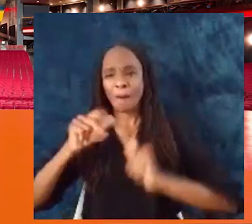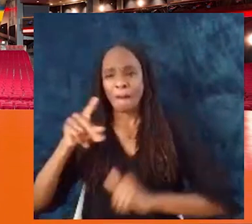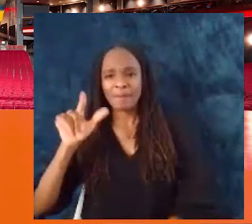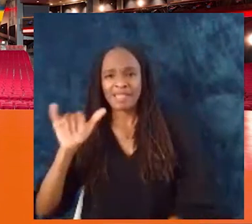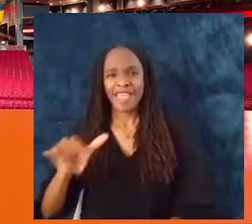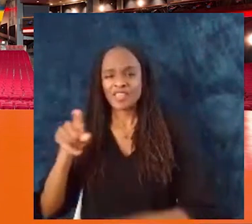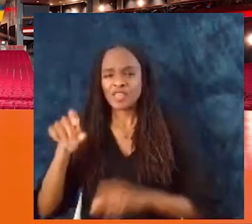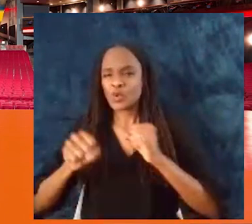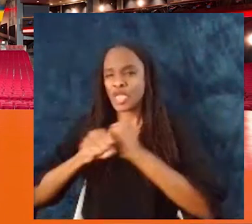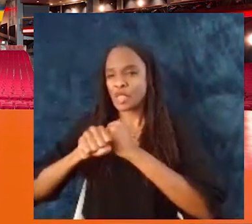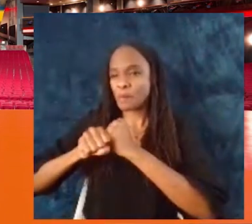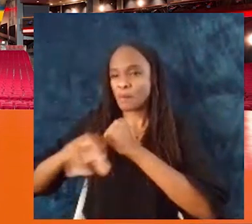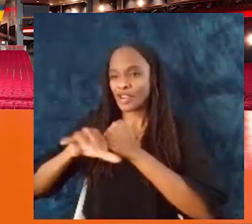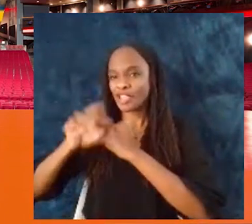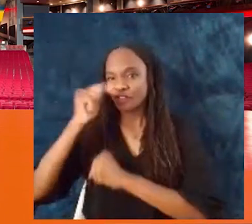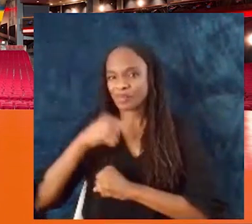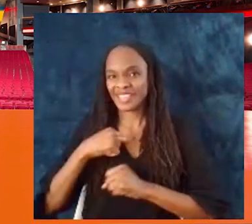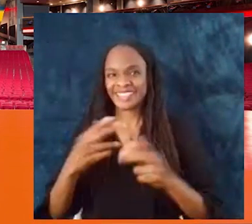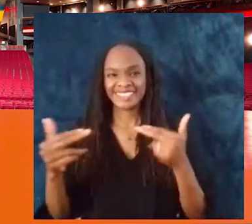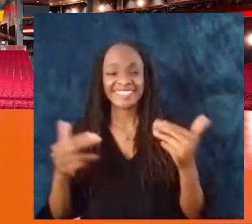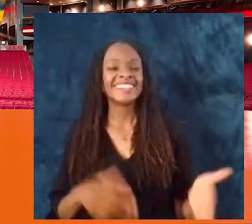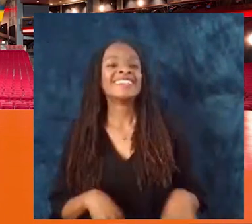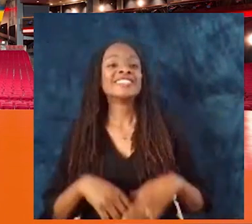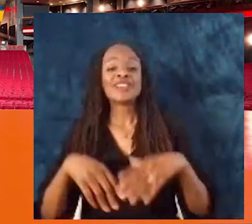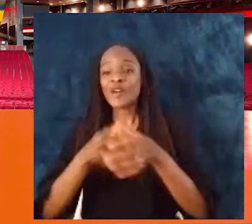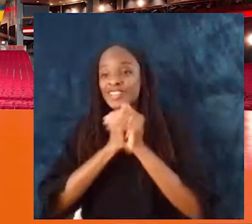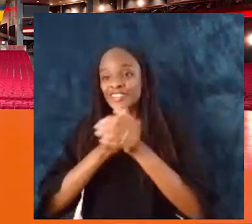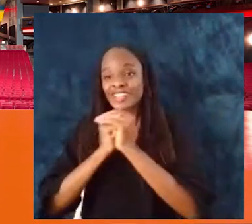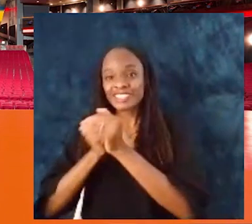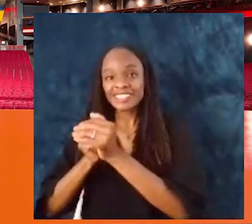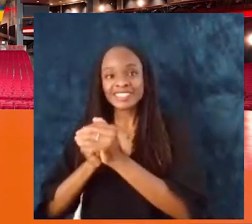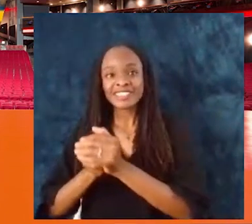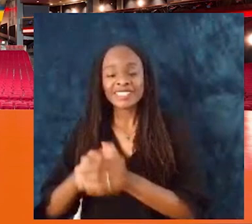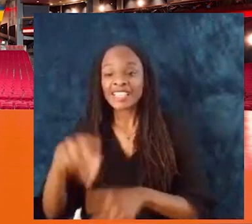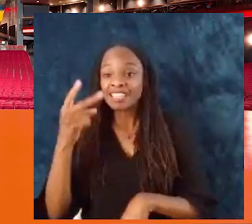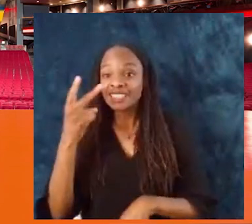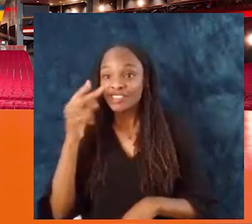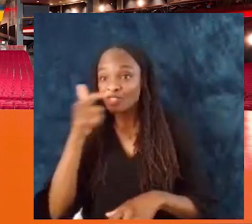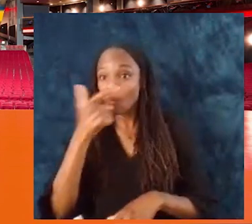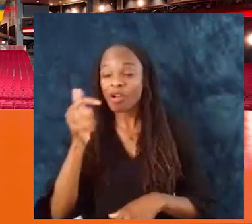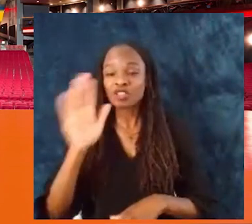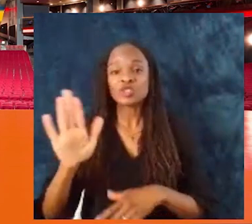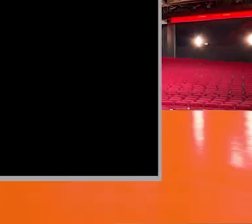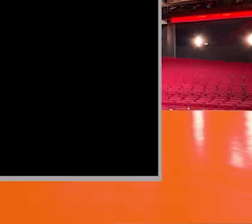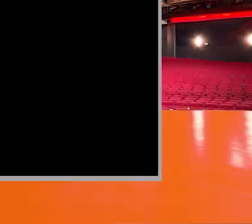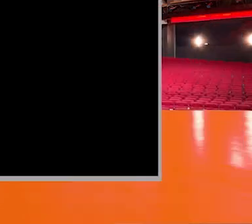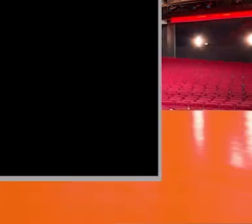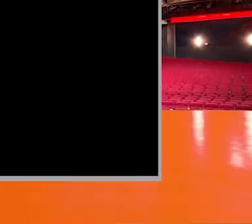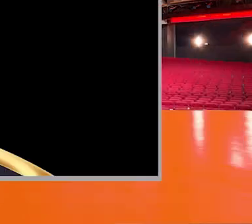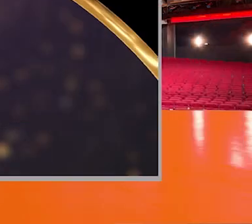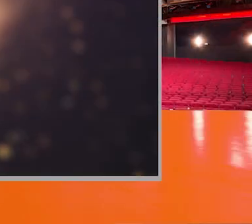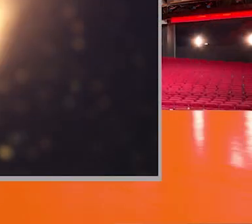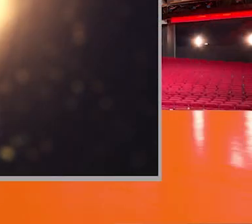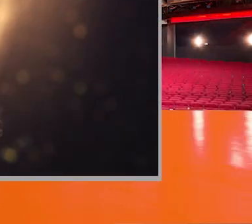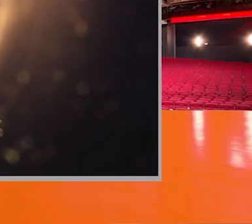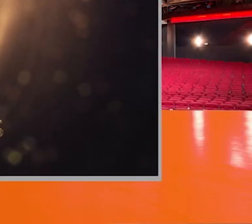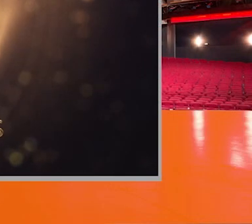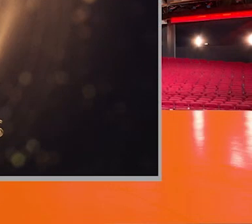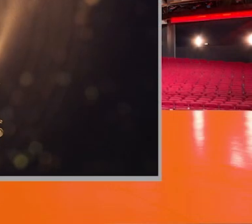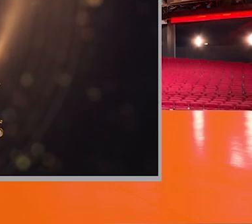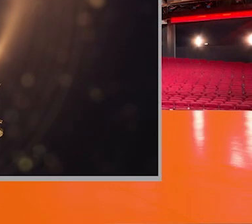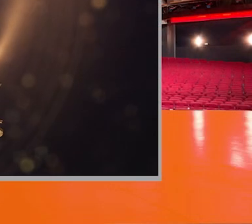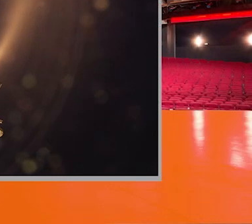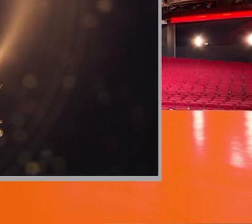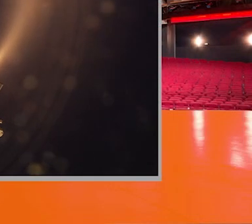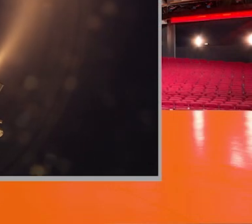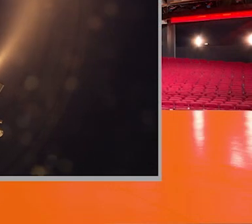me. All right. Well, congratulations. Let's see your film, Social Fitness. And the winner of Best